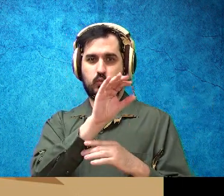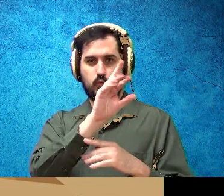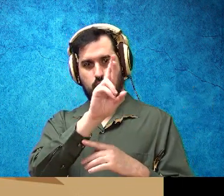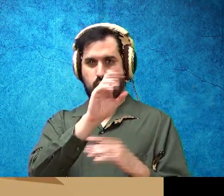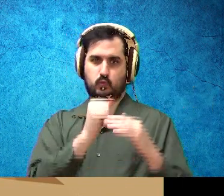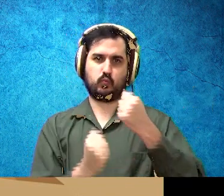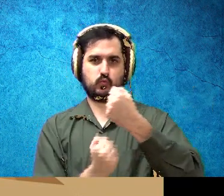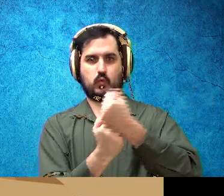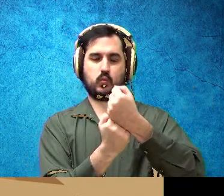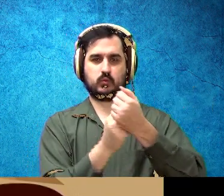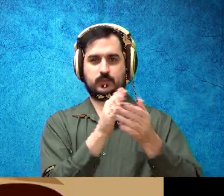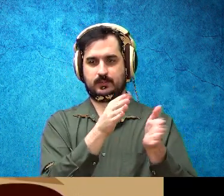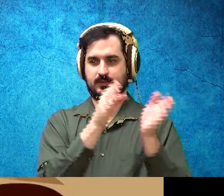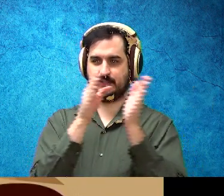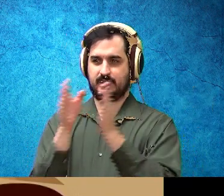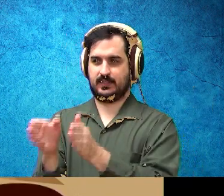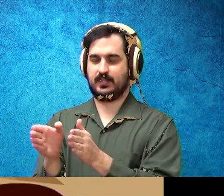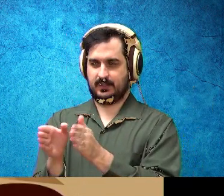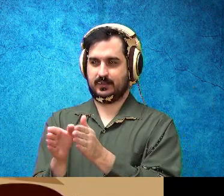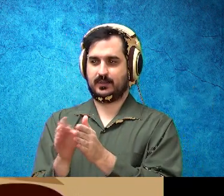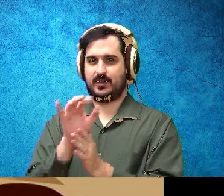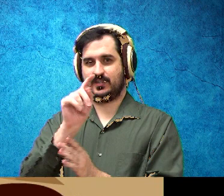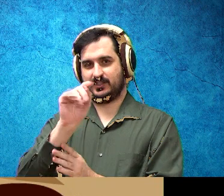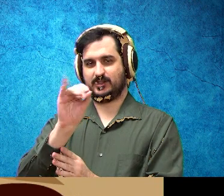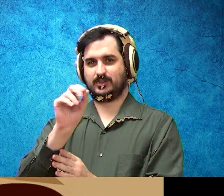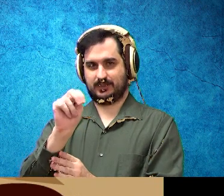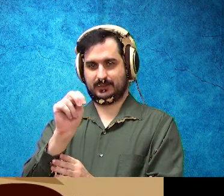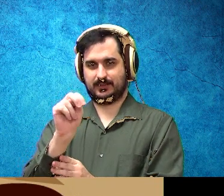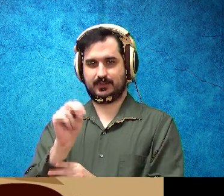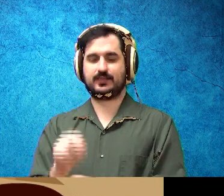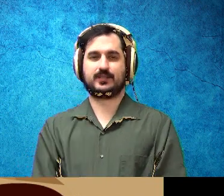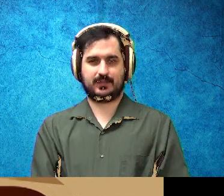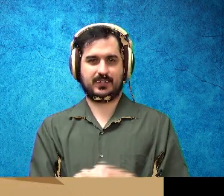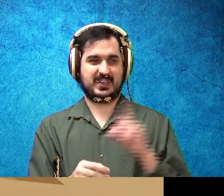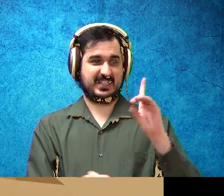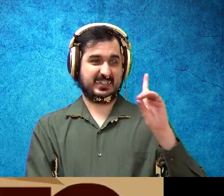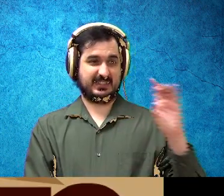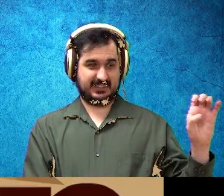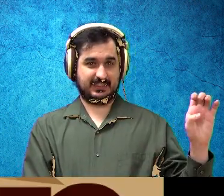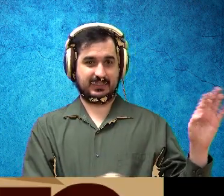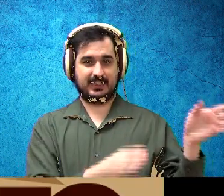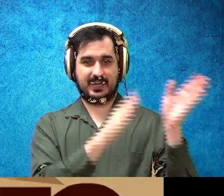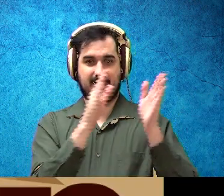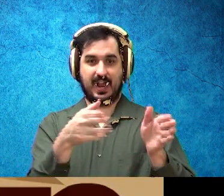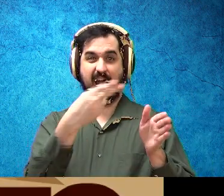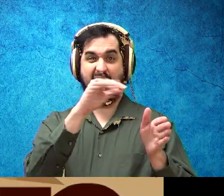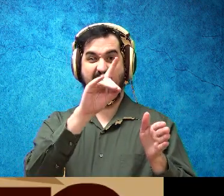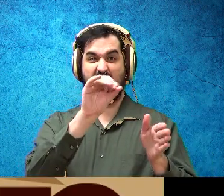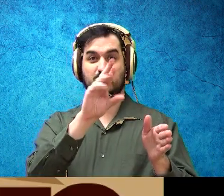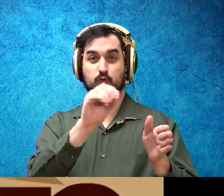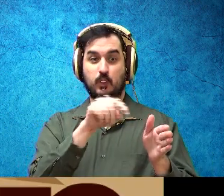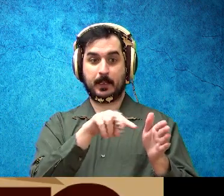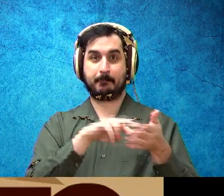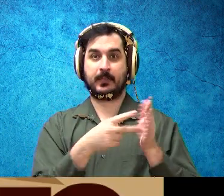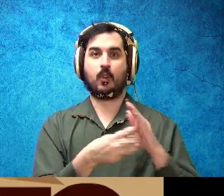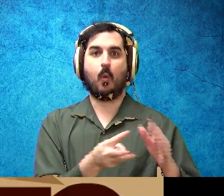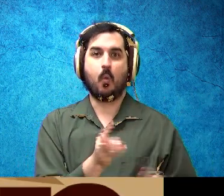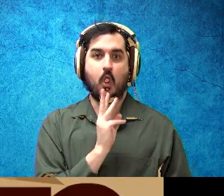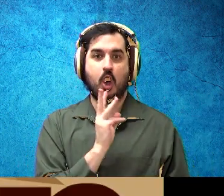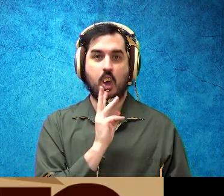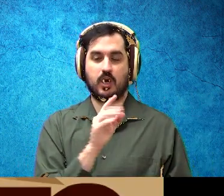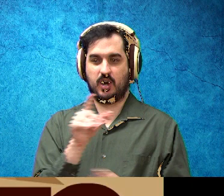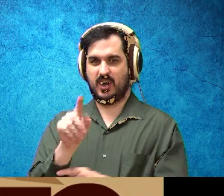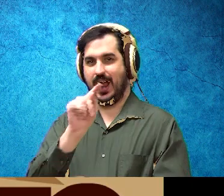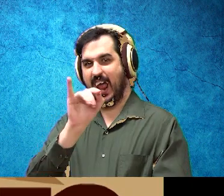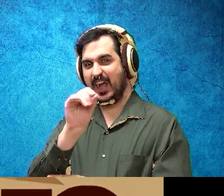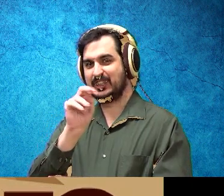means lack of. Hydra, the root word, comes from the Greek word for water. And shun here means something like a state of